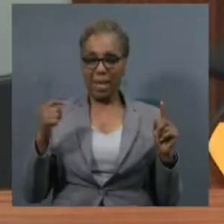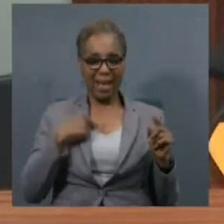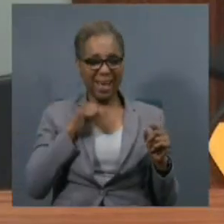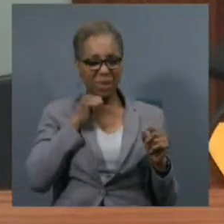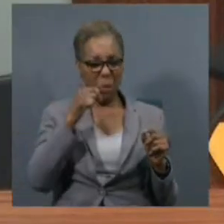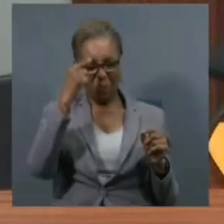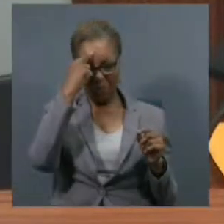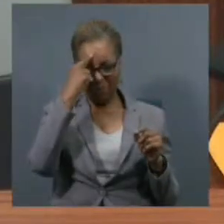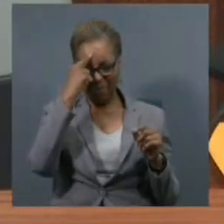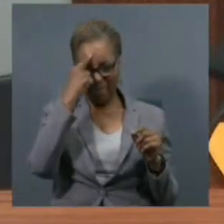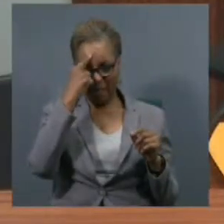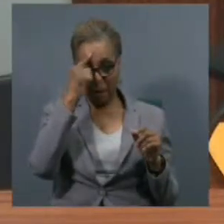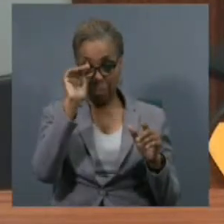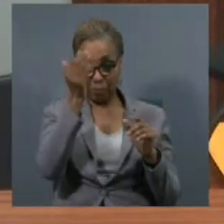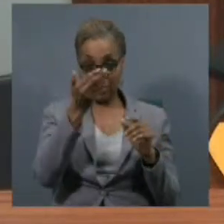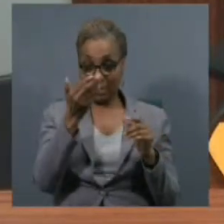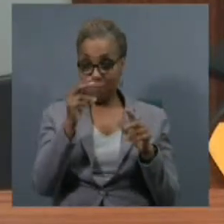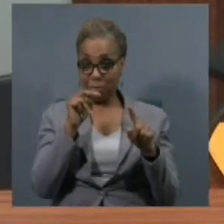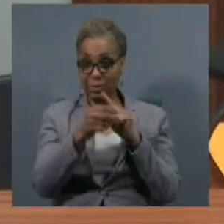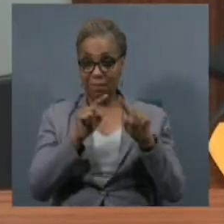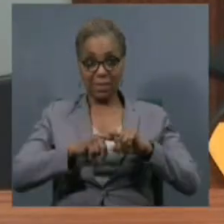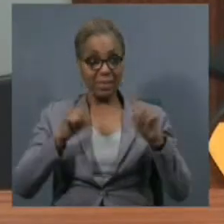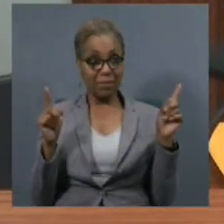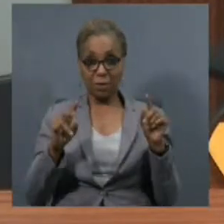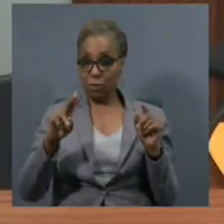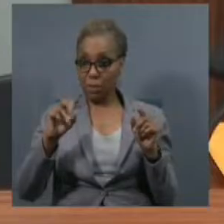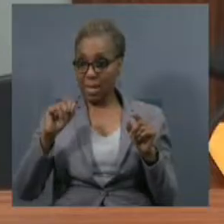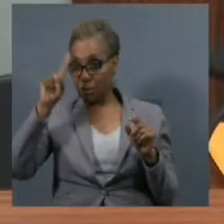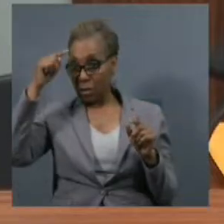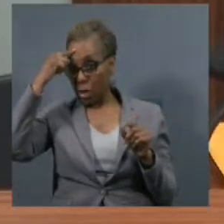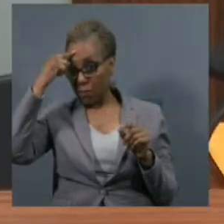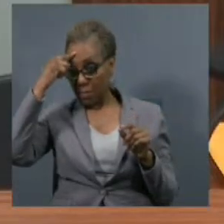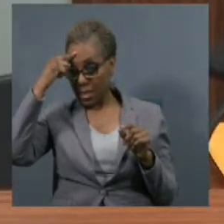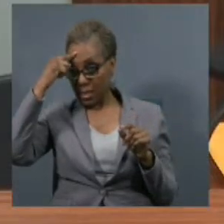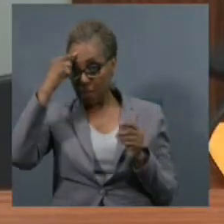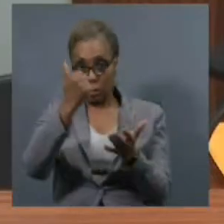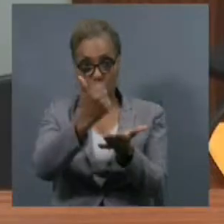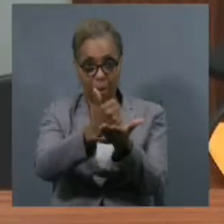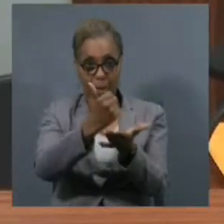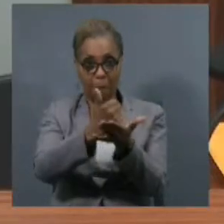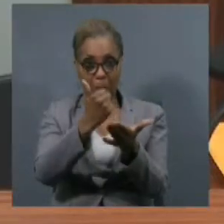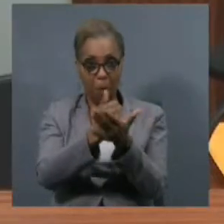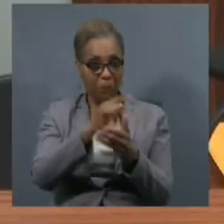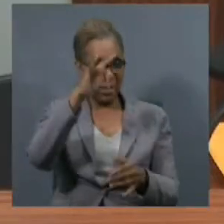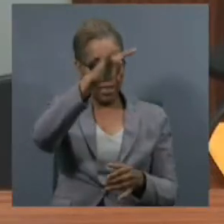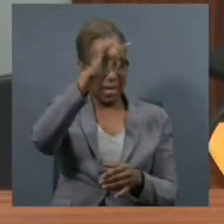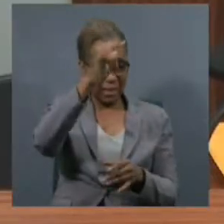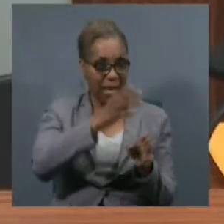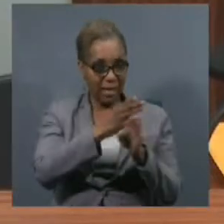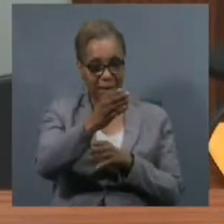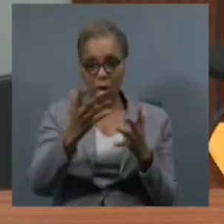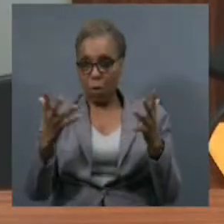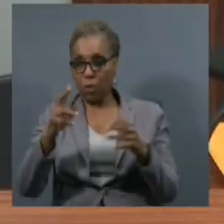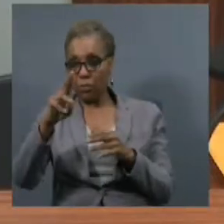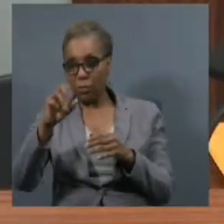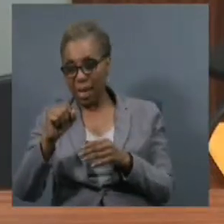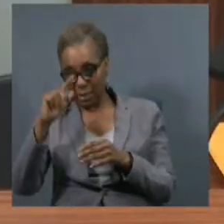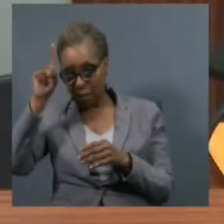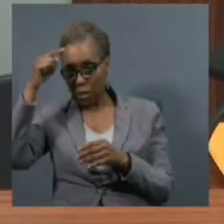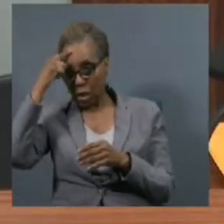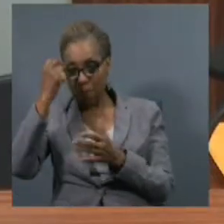differently than what the U.S. government did to bail out the airline industry, or what the U.S. government did to bail